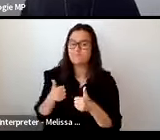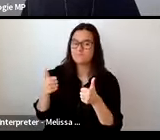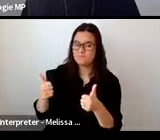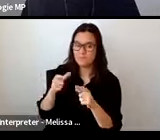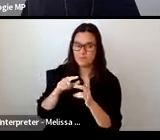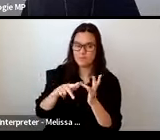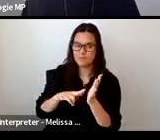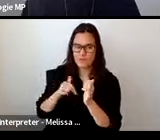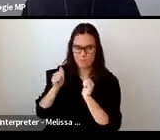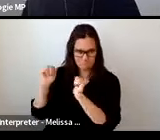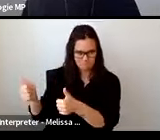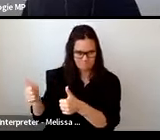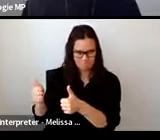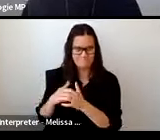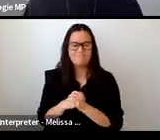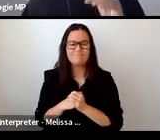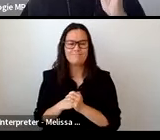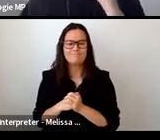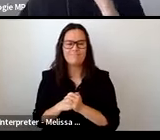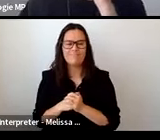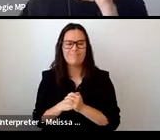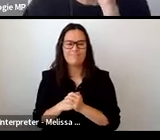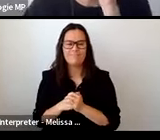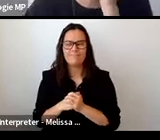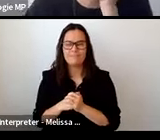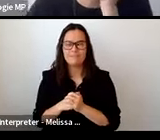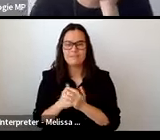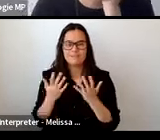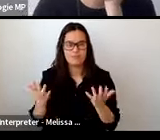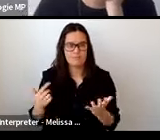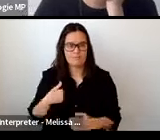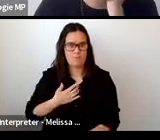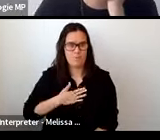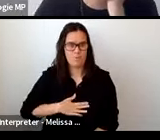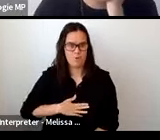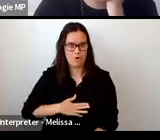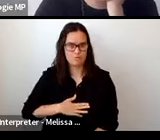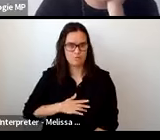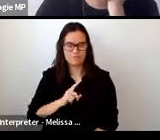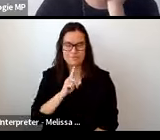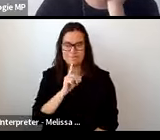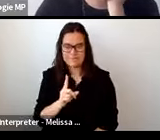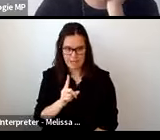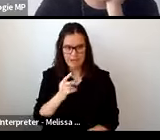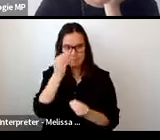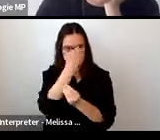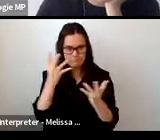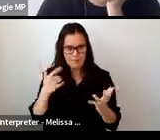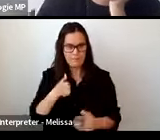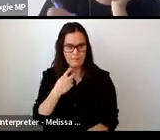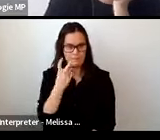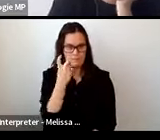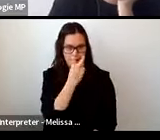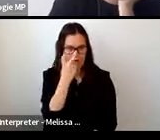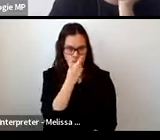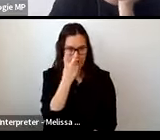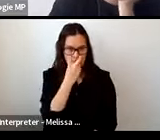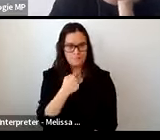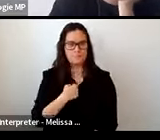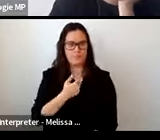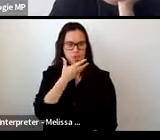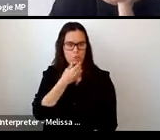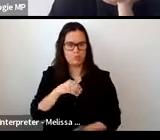go through the submission, but I'd just like to say, look, I'm a blind person. I'll be using